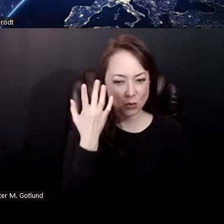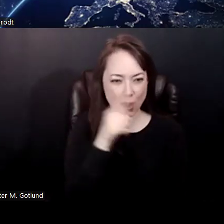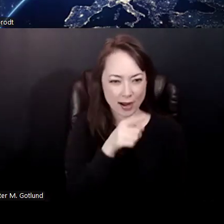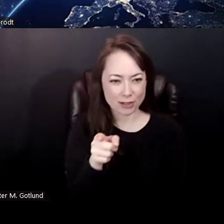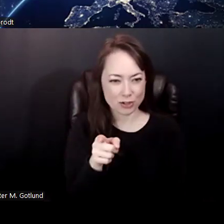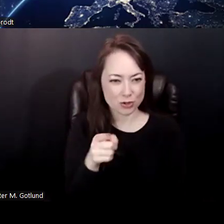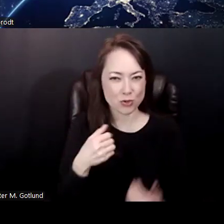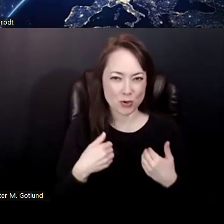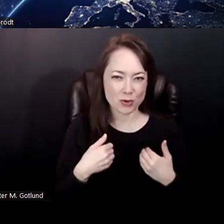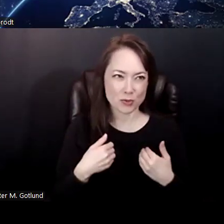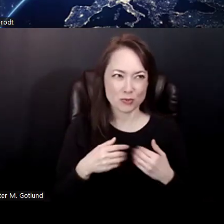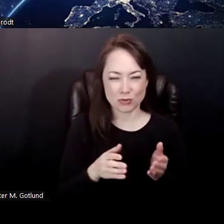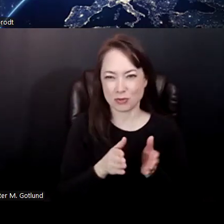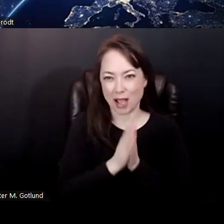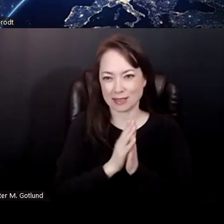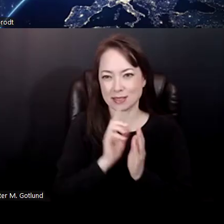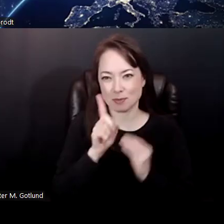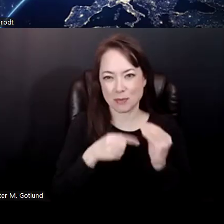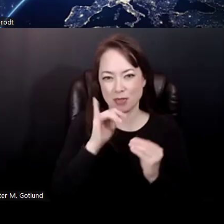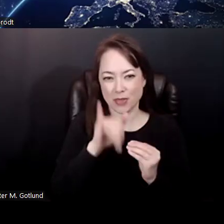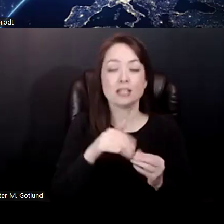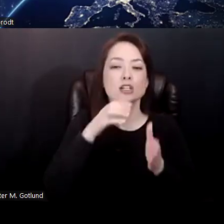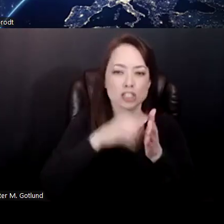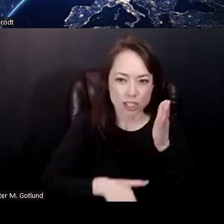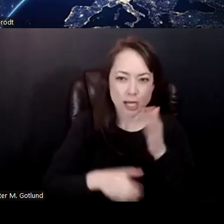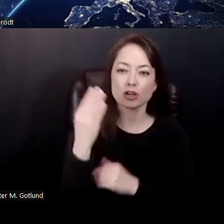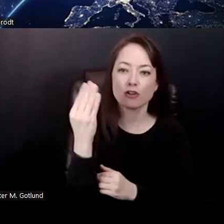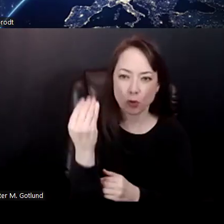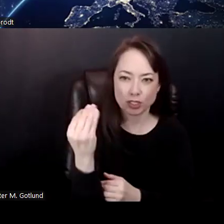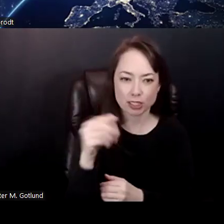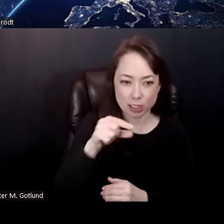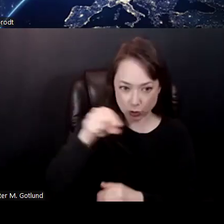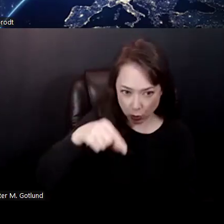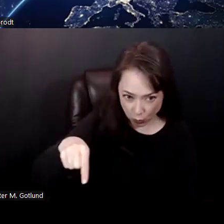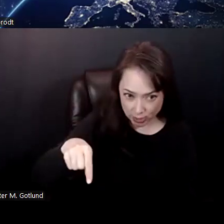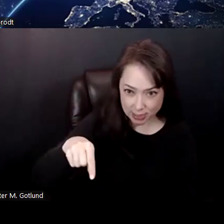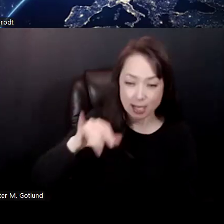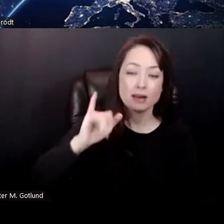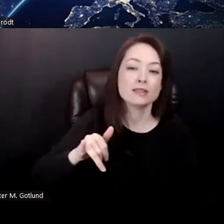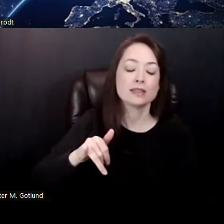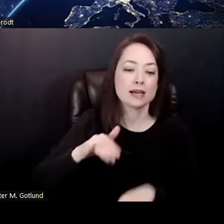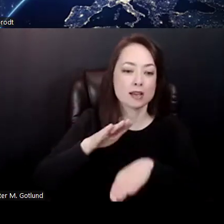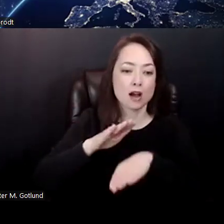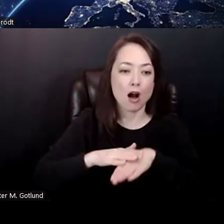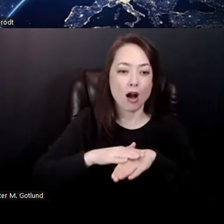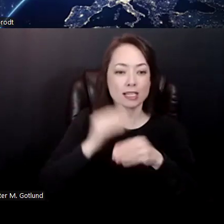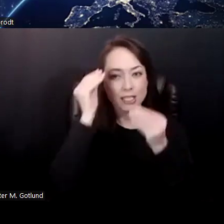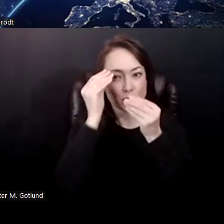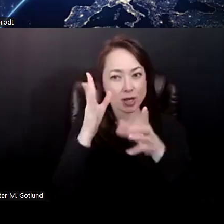had a question on that. So it is chapter 14 quiz. It is over the material that I cover in this week's lecture.